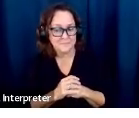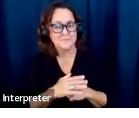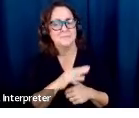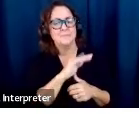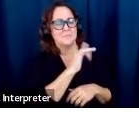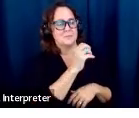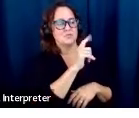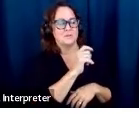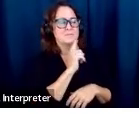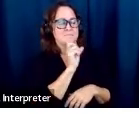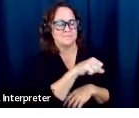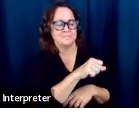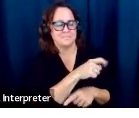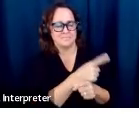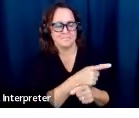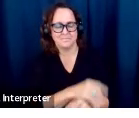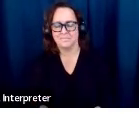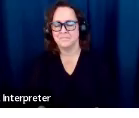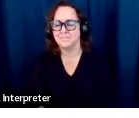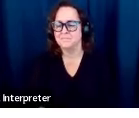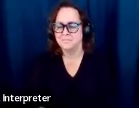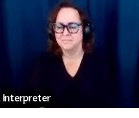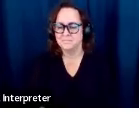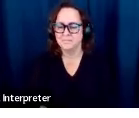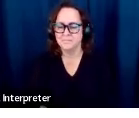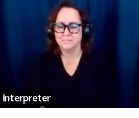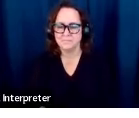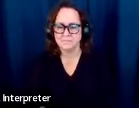Yes. Okay, great.